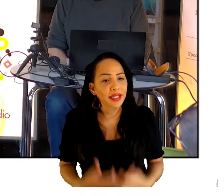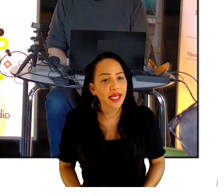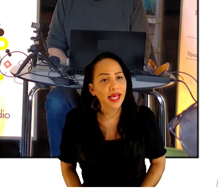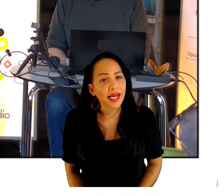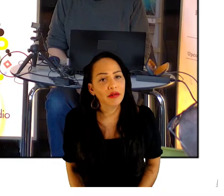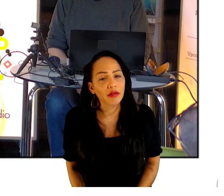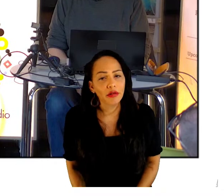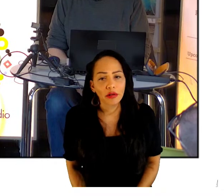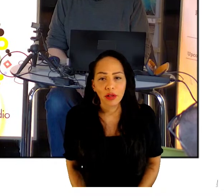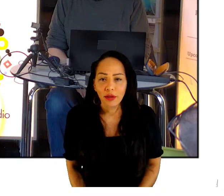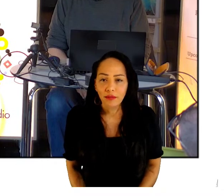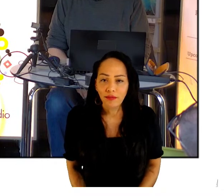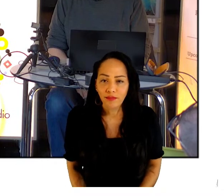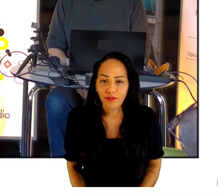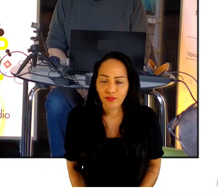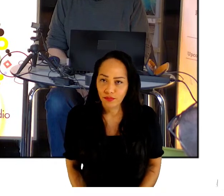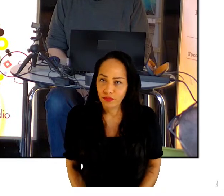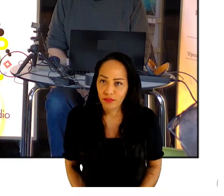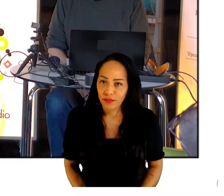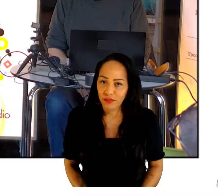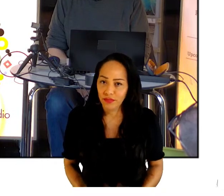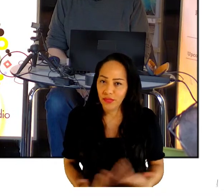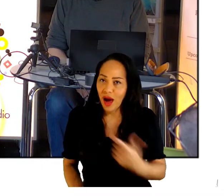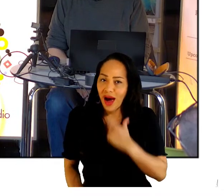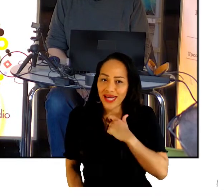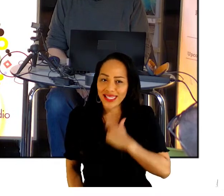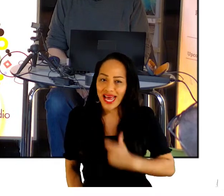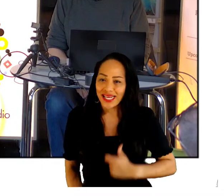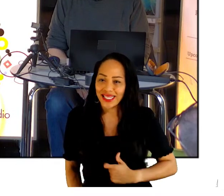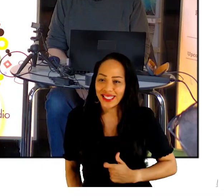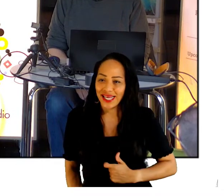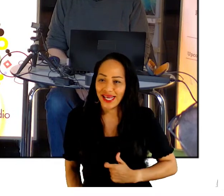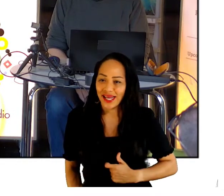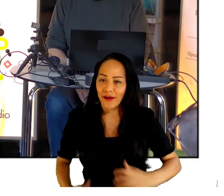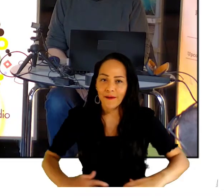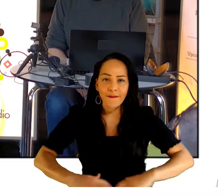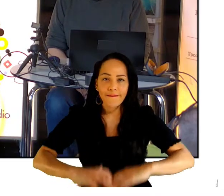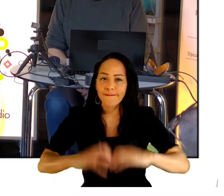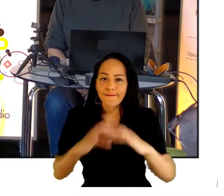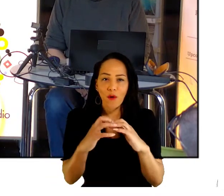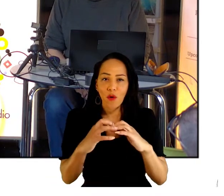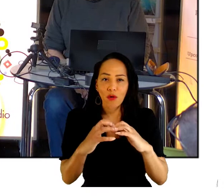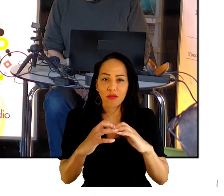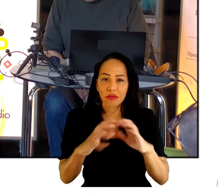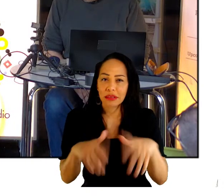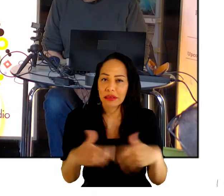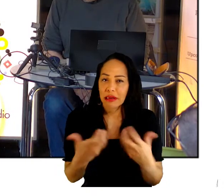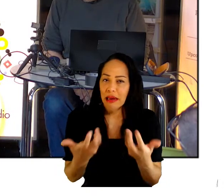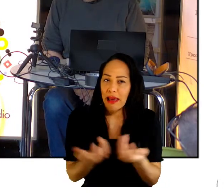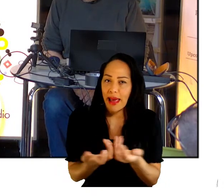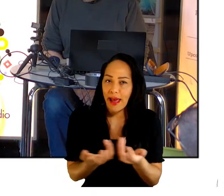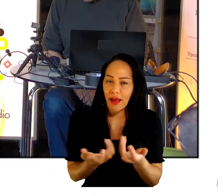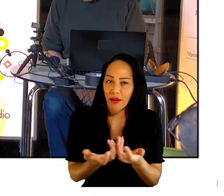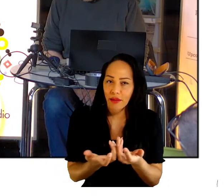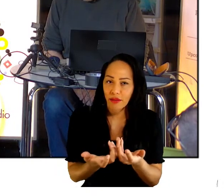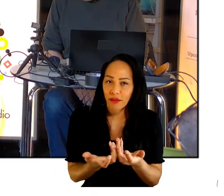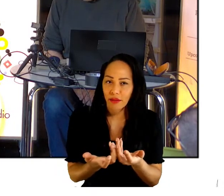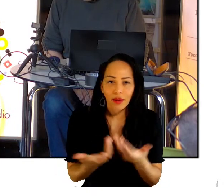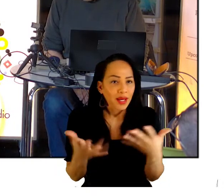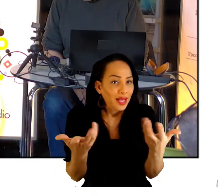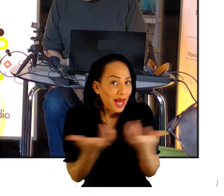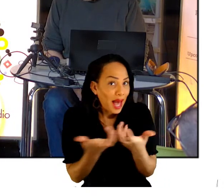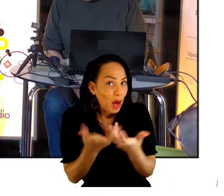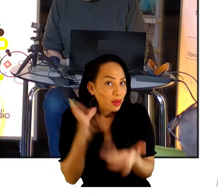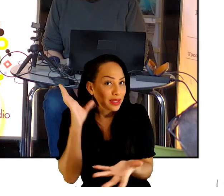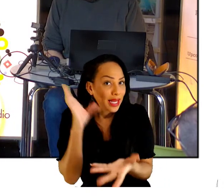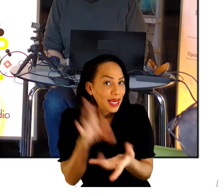forms this idea of identity that we have, and how is this tied in with the representation in image, which